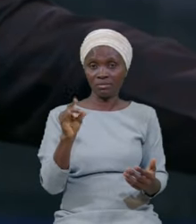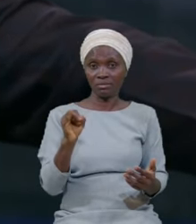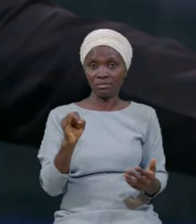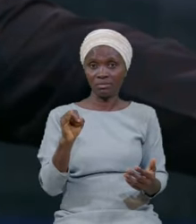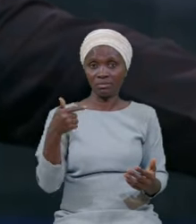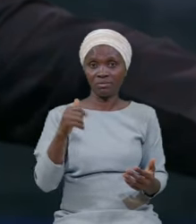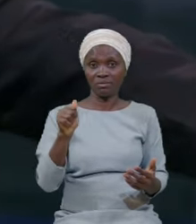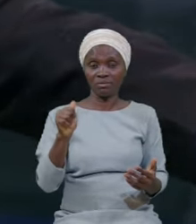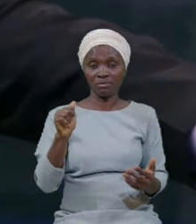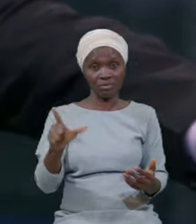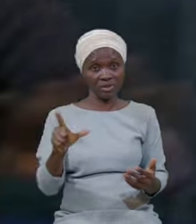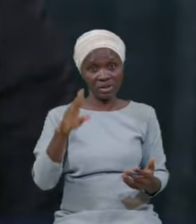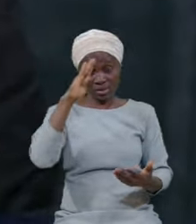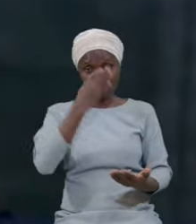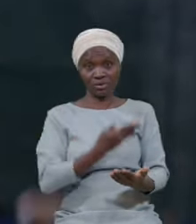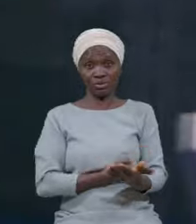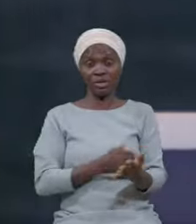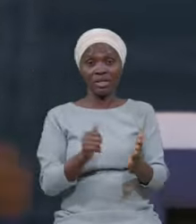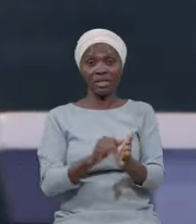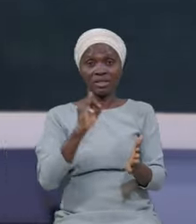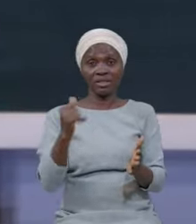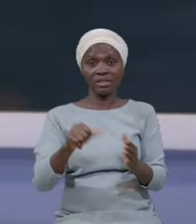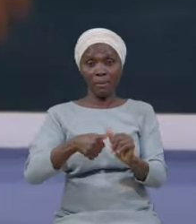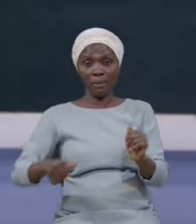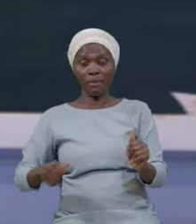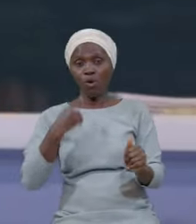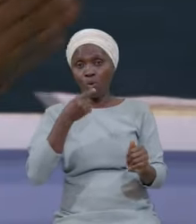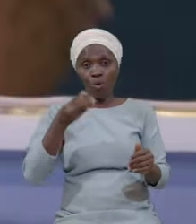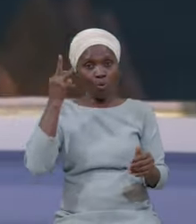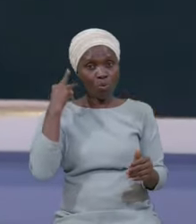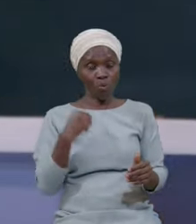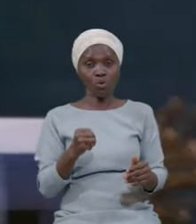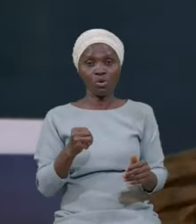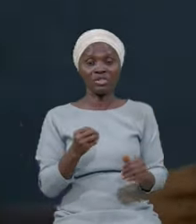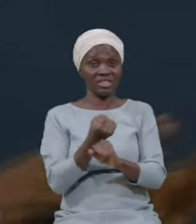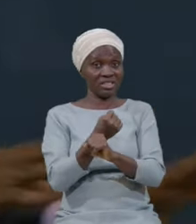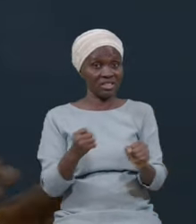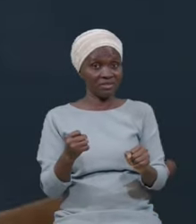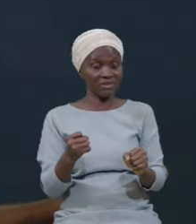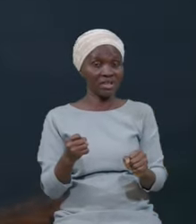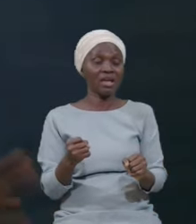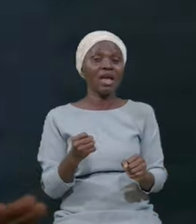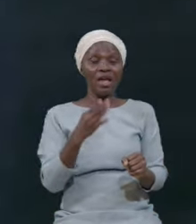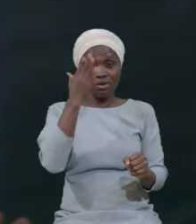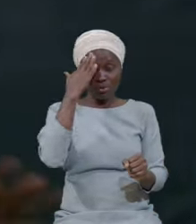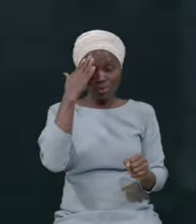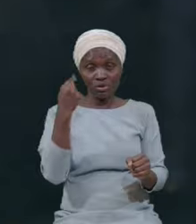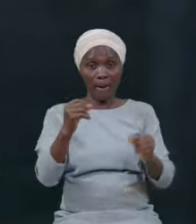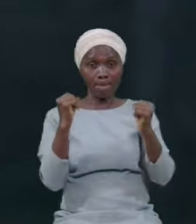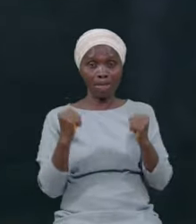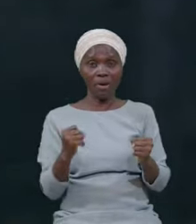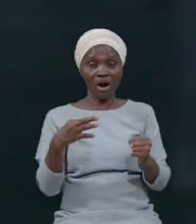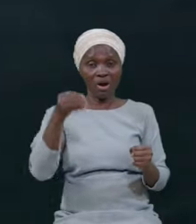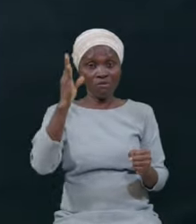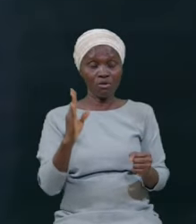of salvation, and he knew the ability of God to keep us above the stormy waters of